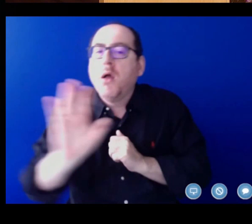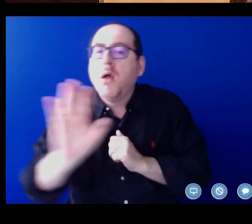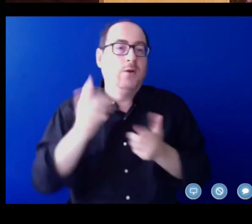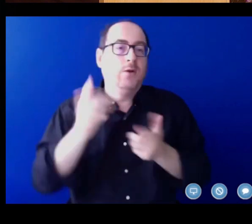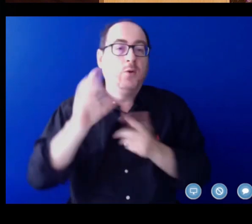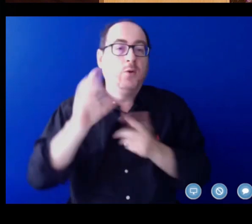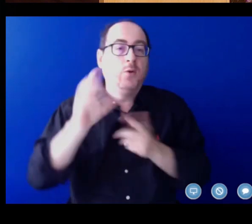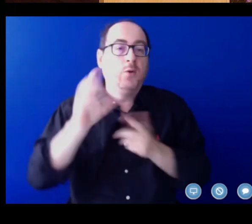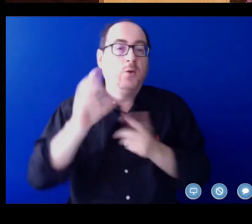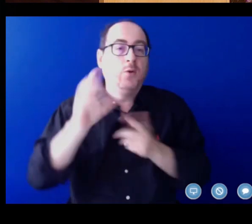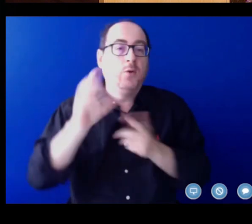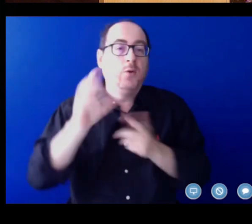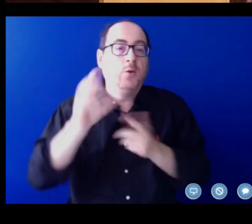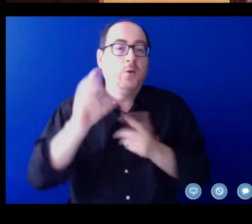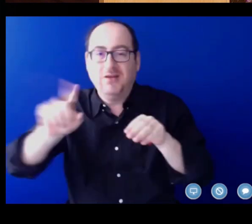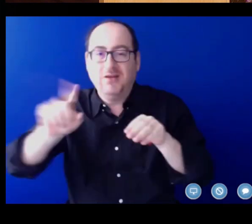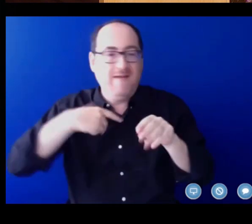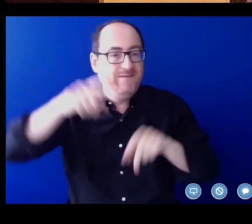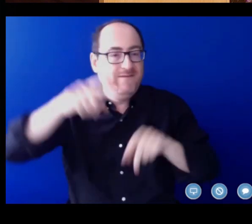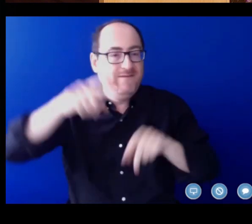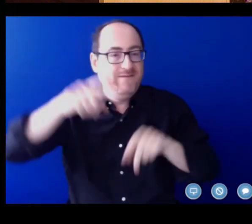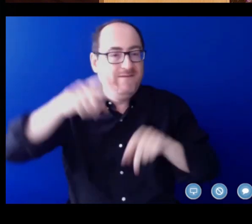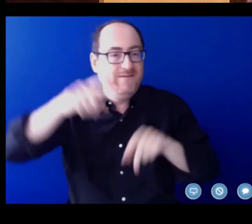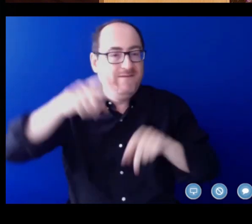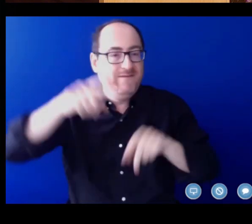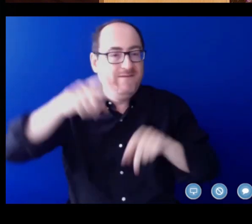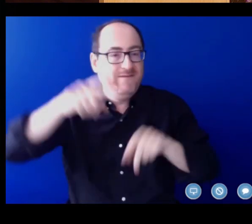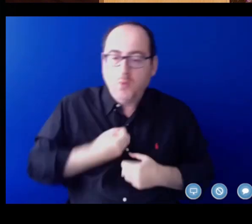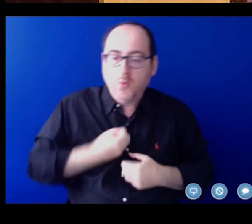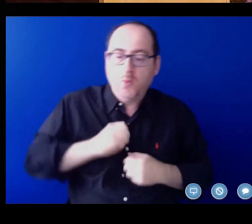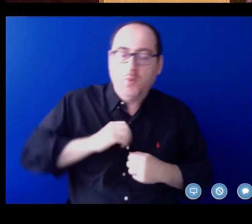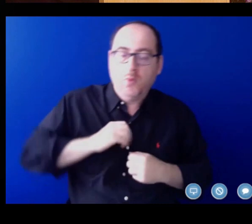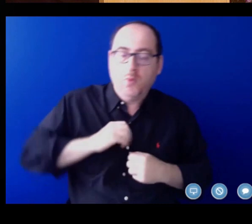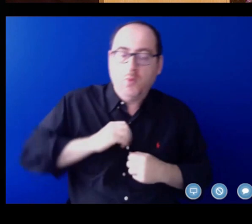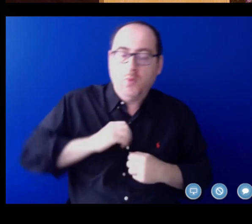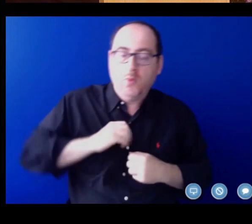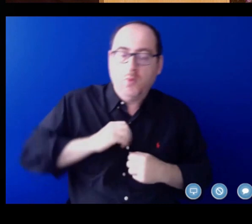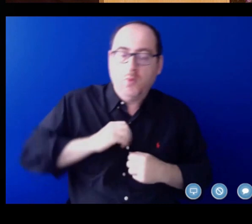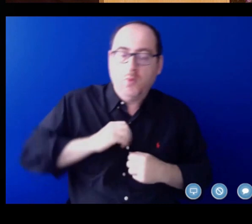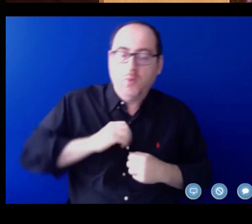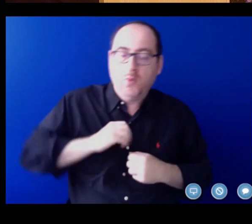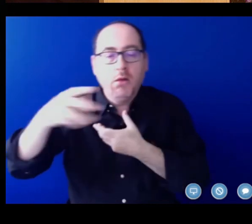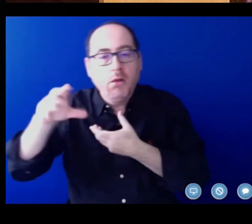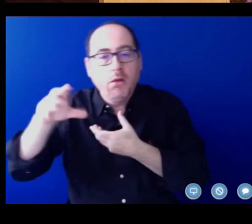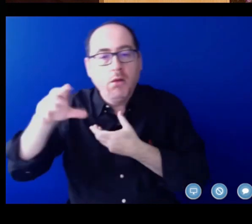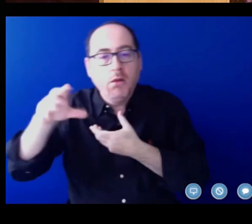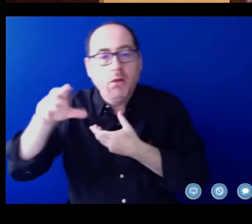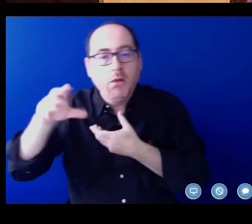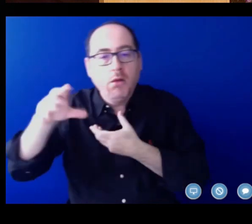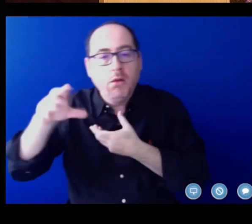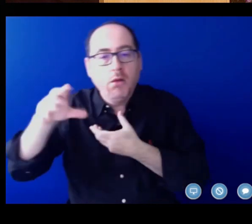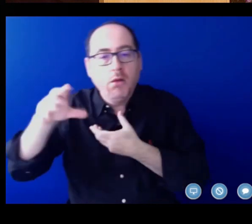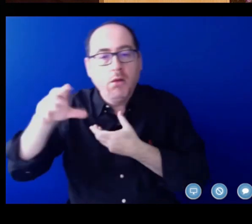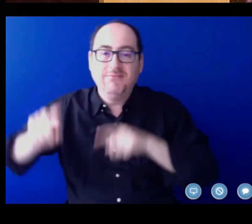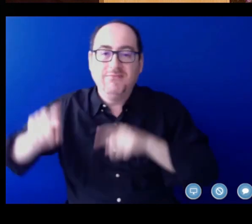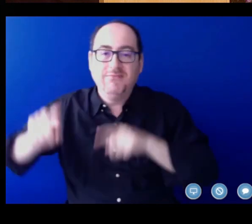curiosity to learn from others. It involves being critically self-evaluative of cultural awareness,